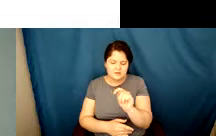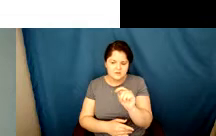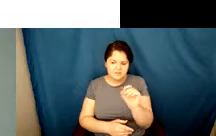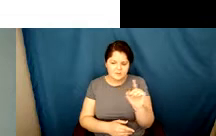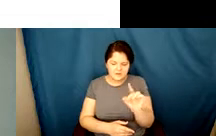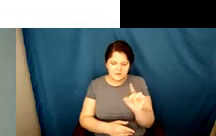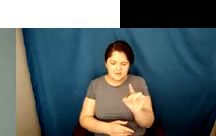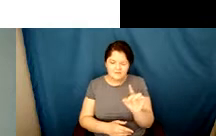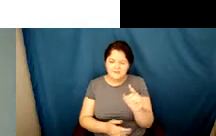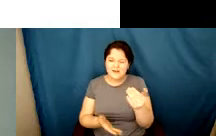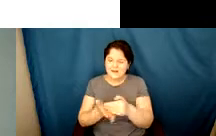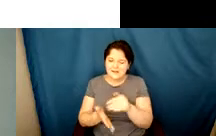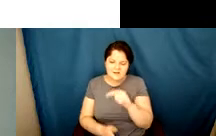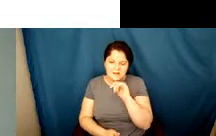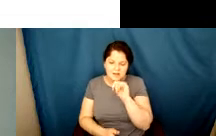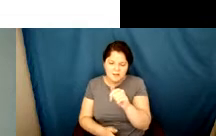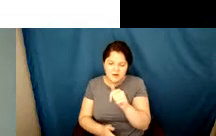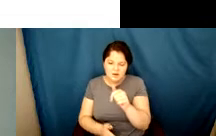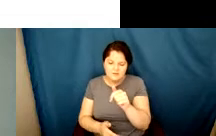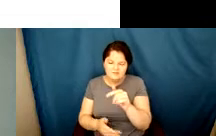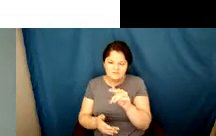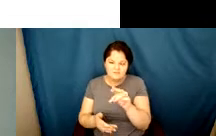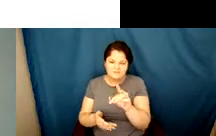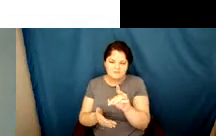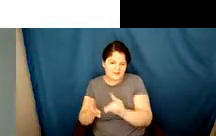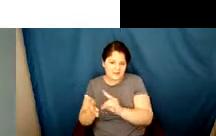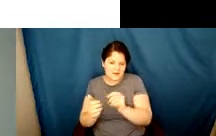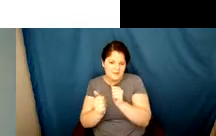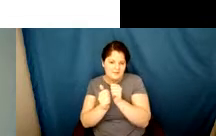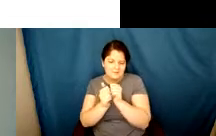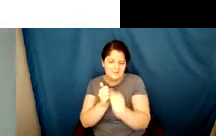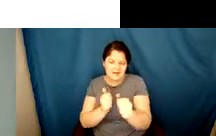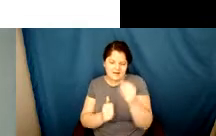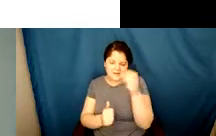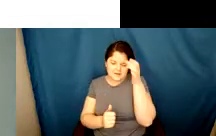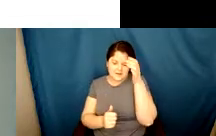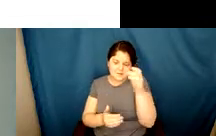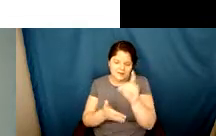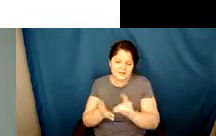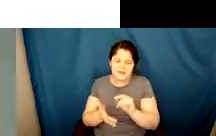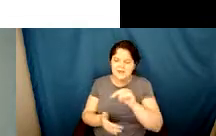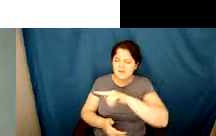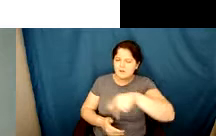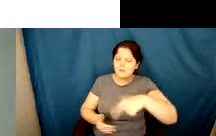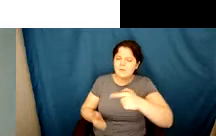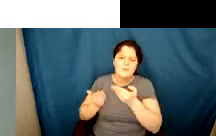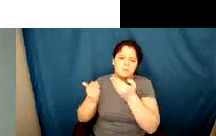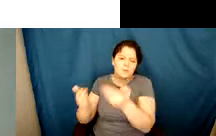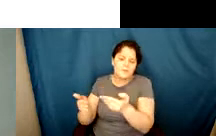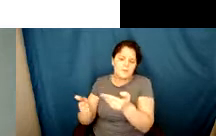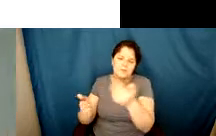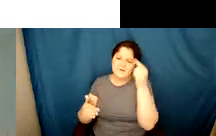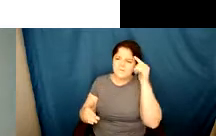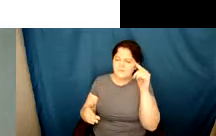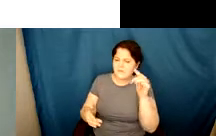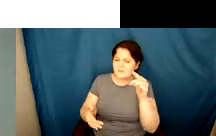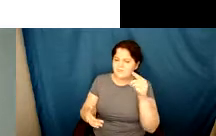of designed past a 10% conceptual design. These are just proposals for what might work on